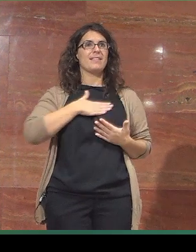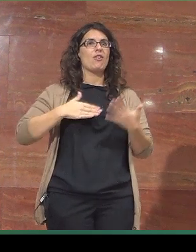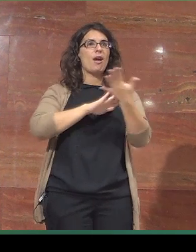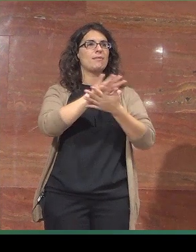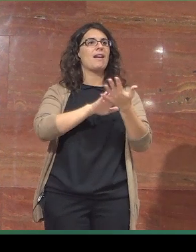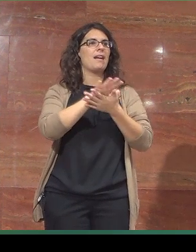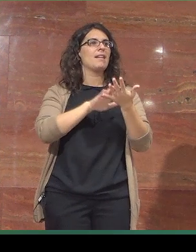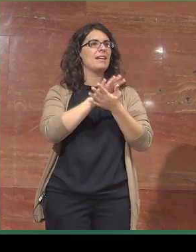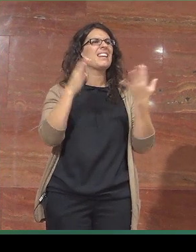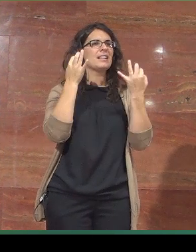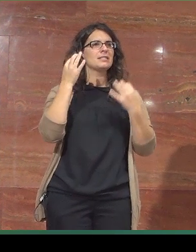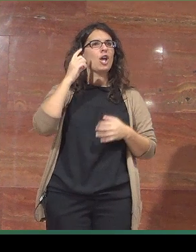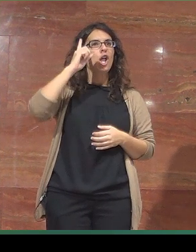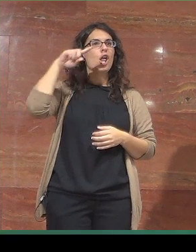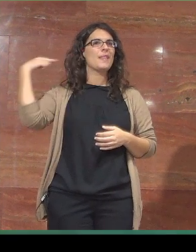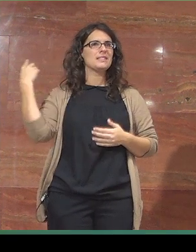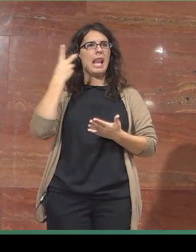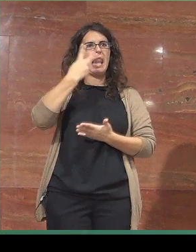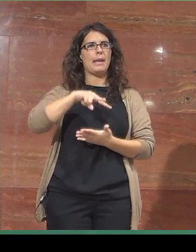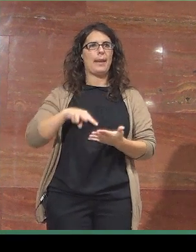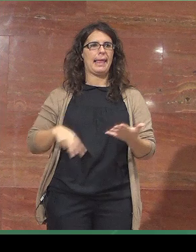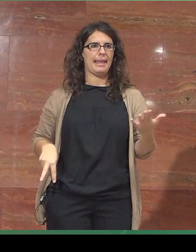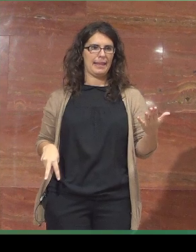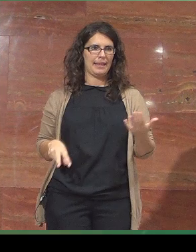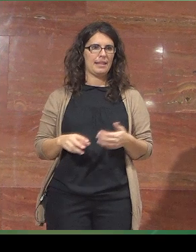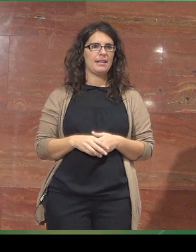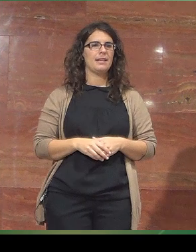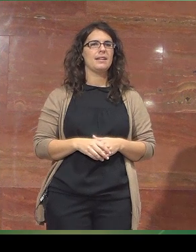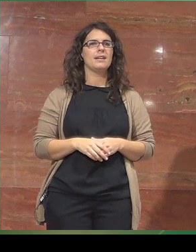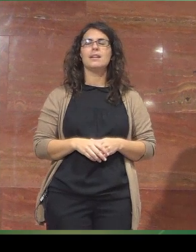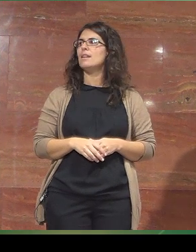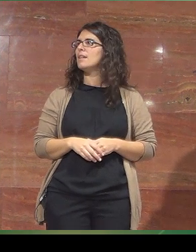But first of all, let me just talk about wayfinding in general.